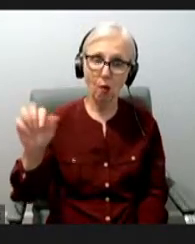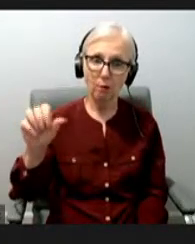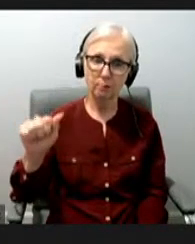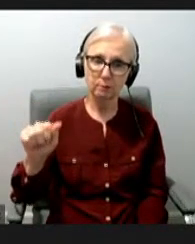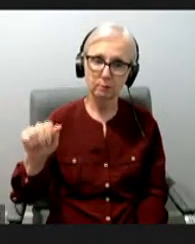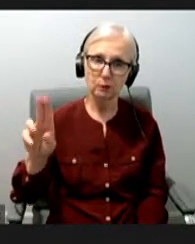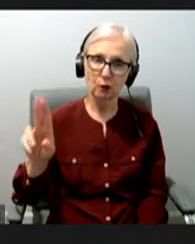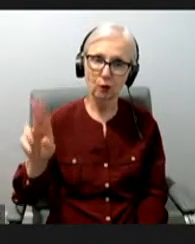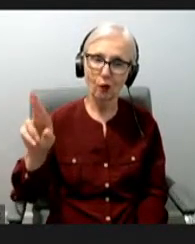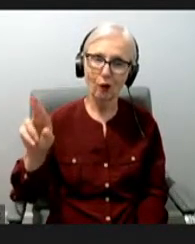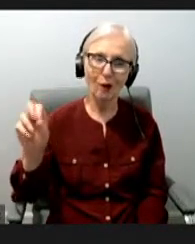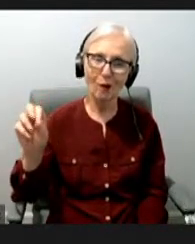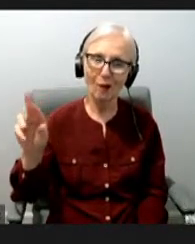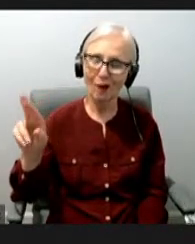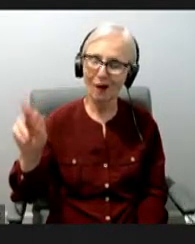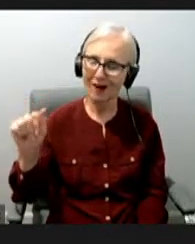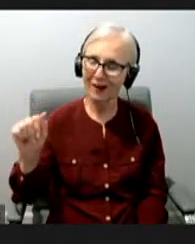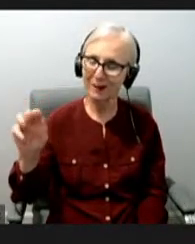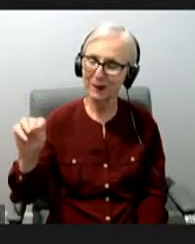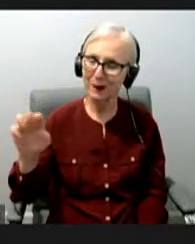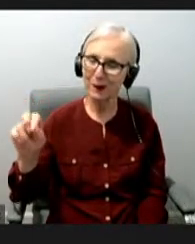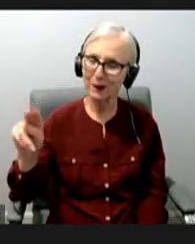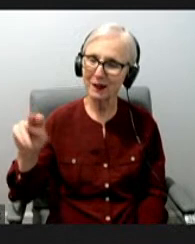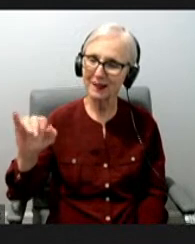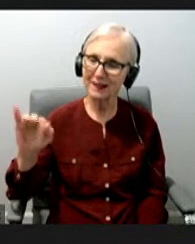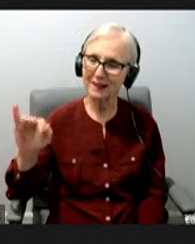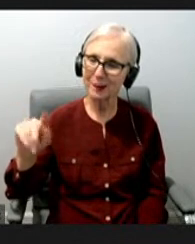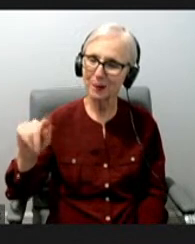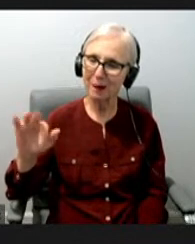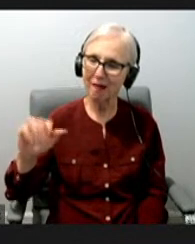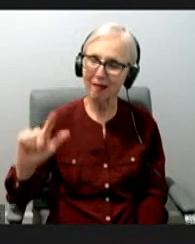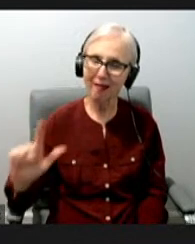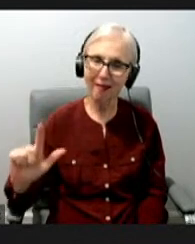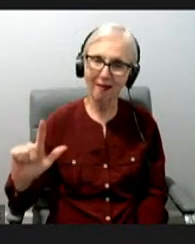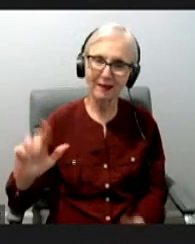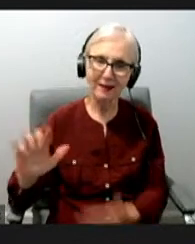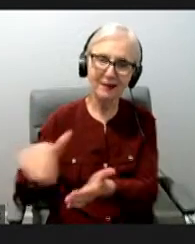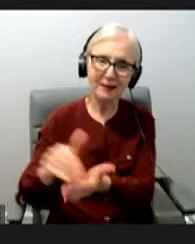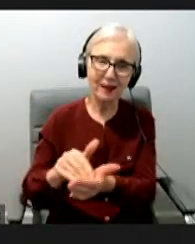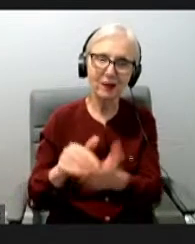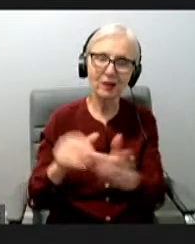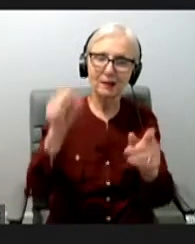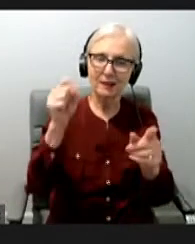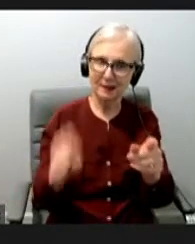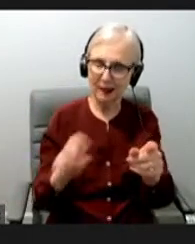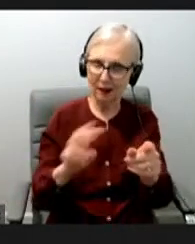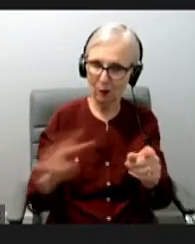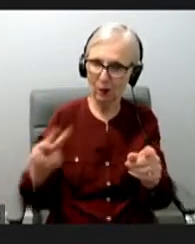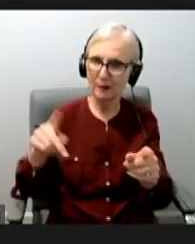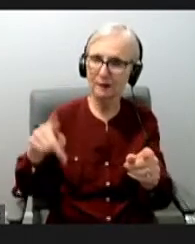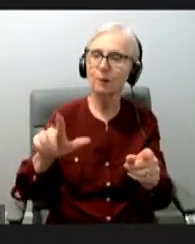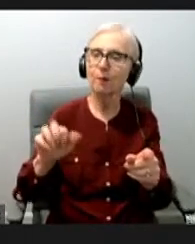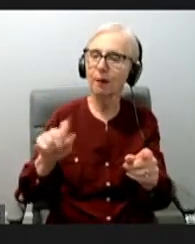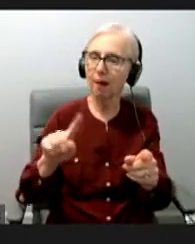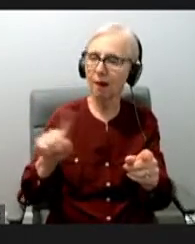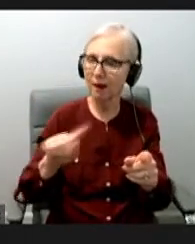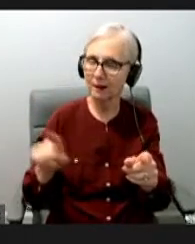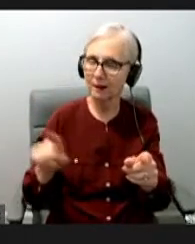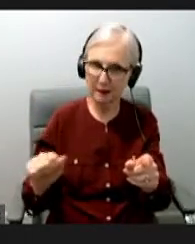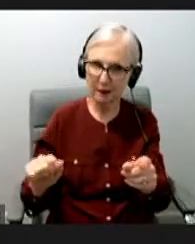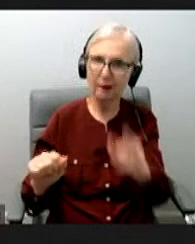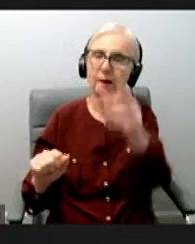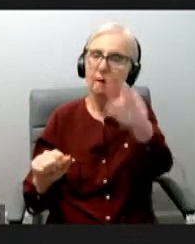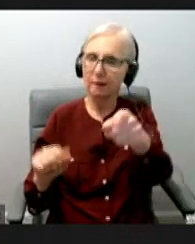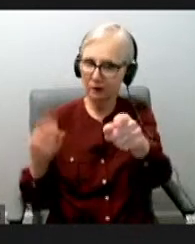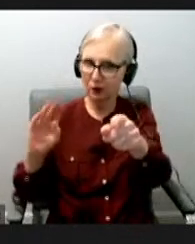site at Southwest Plaza. Down in Colorado Springs, we've got a site at Chapel Hills Mall. And in Commerce